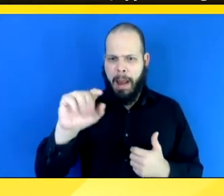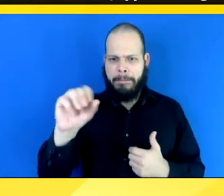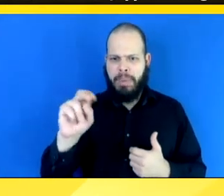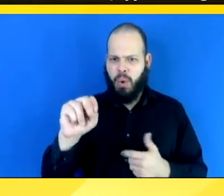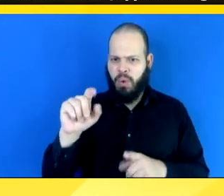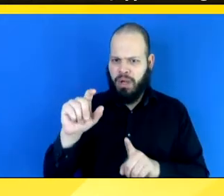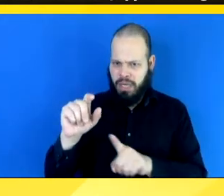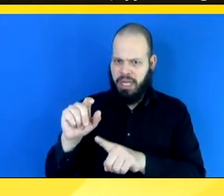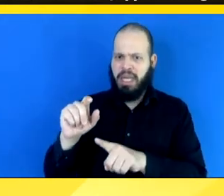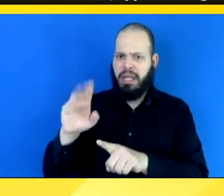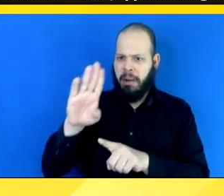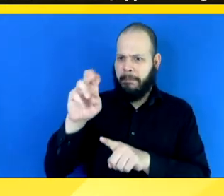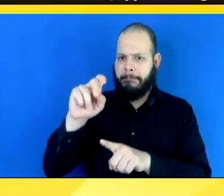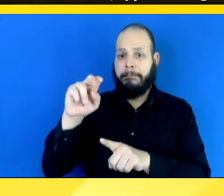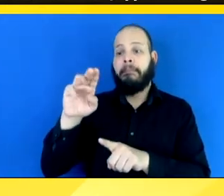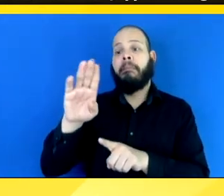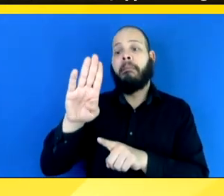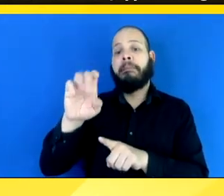OMG.